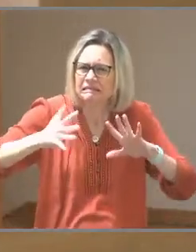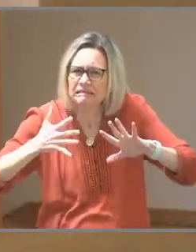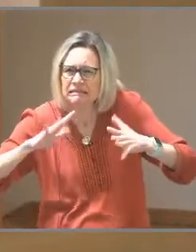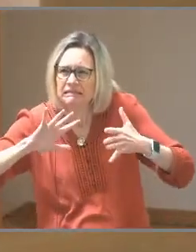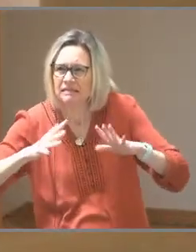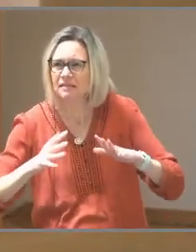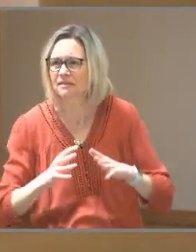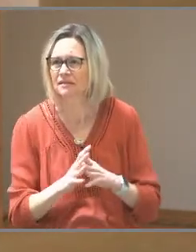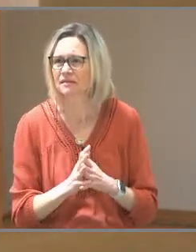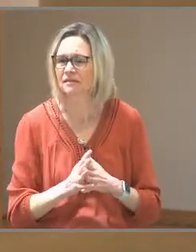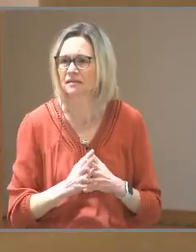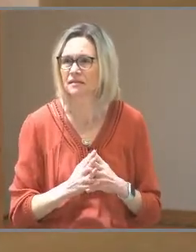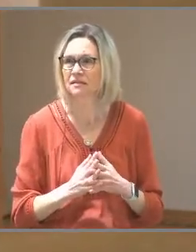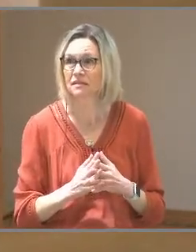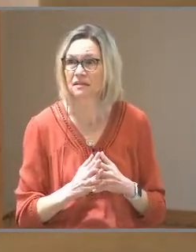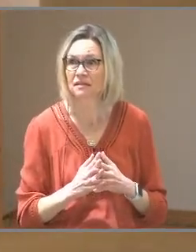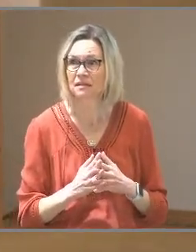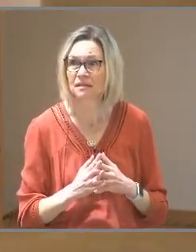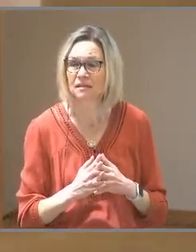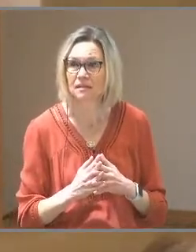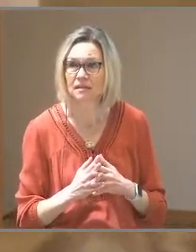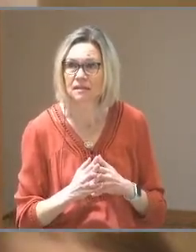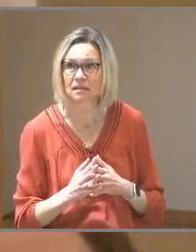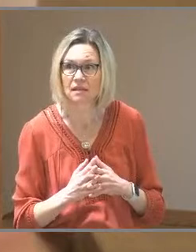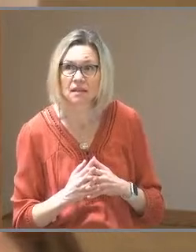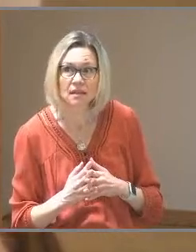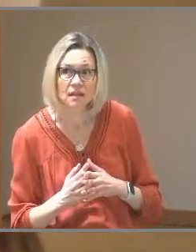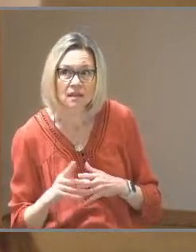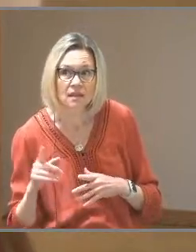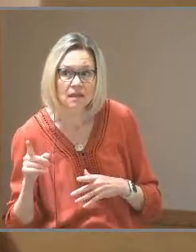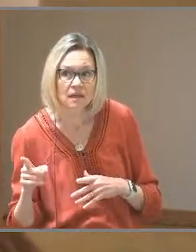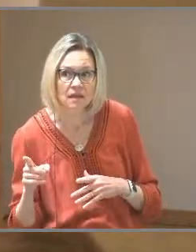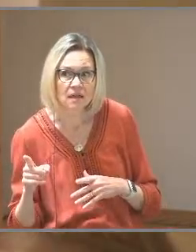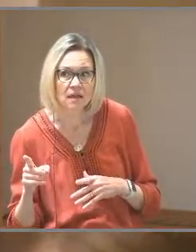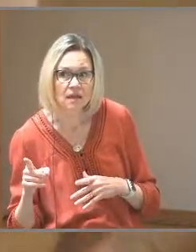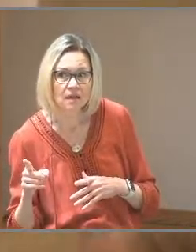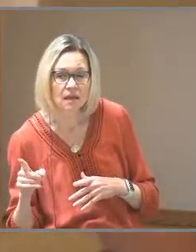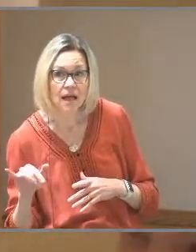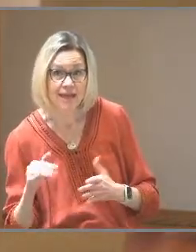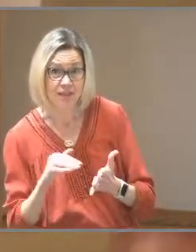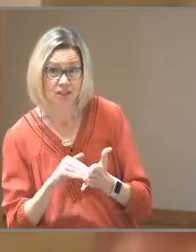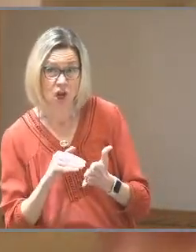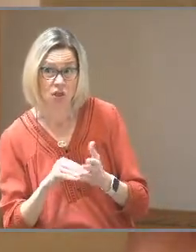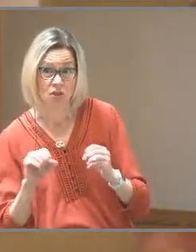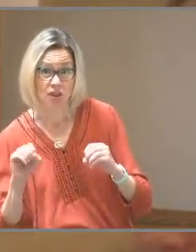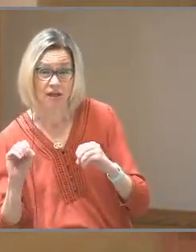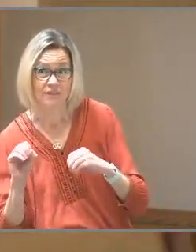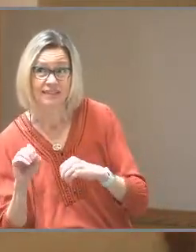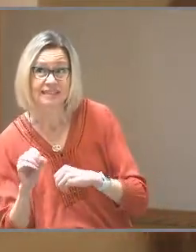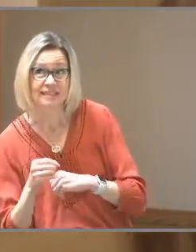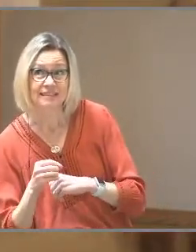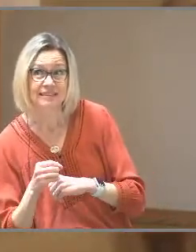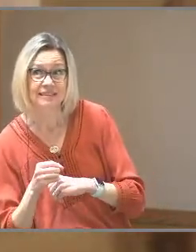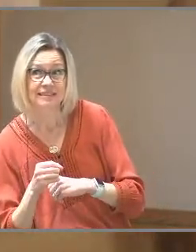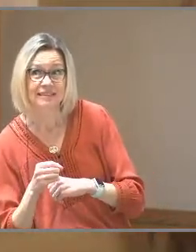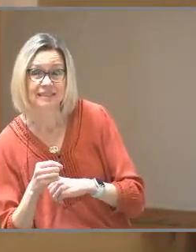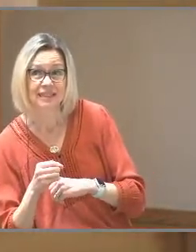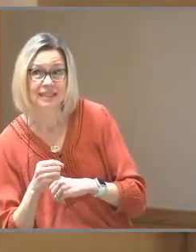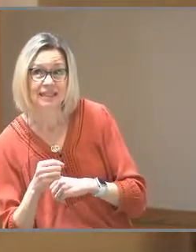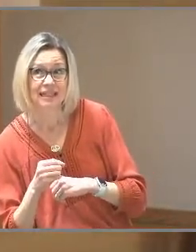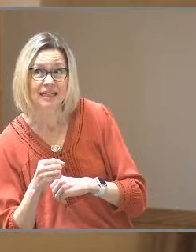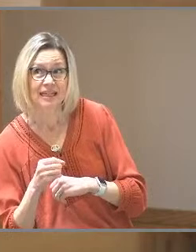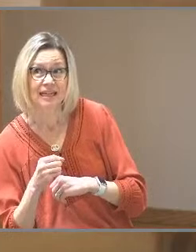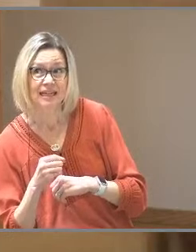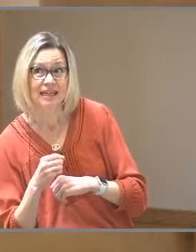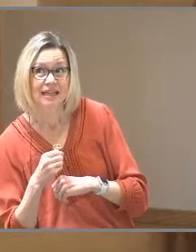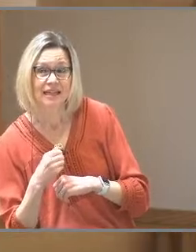me of something. Say? Mm-hmm. So I like the doctor's office, and they have me like, put my head on the